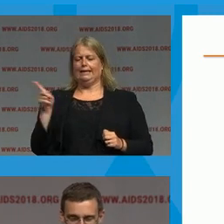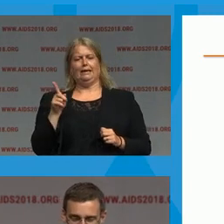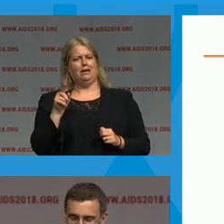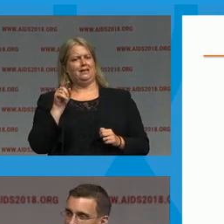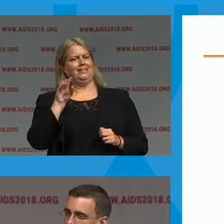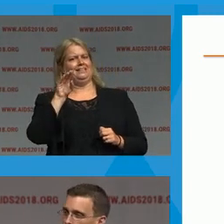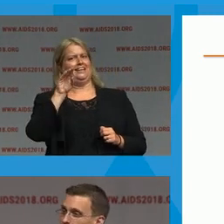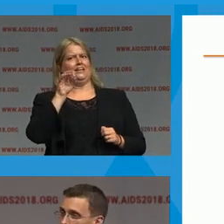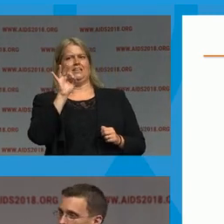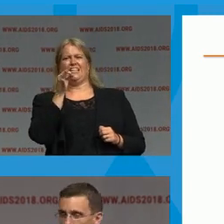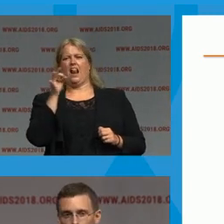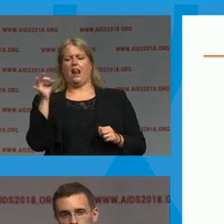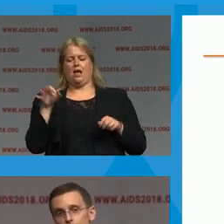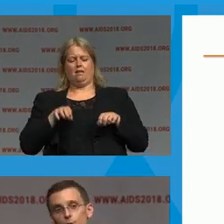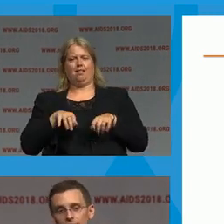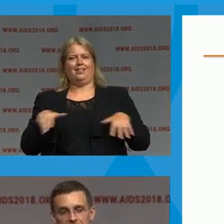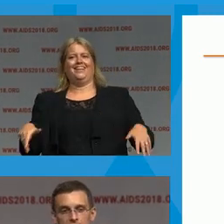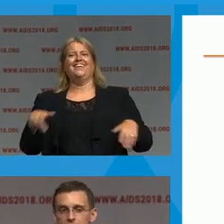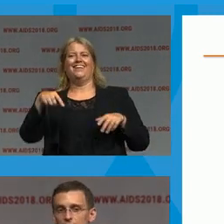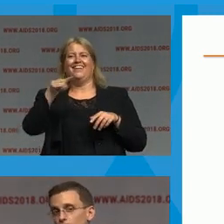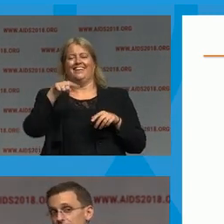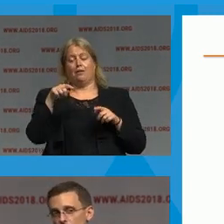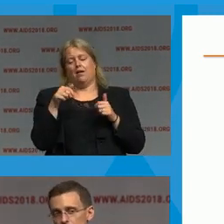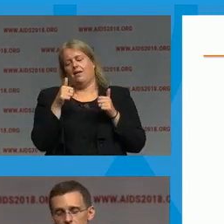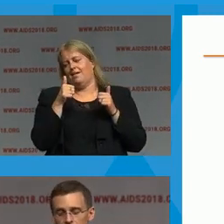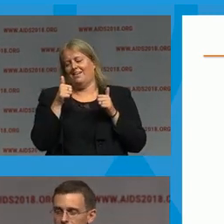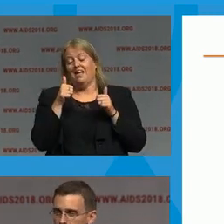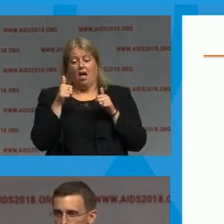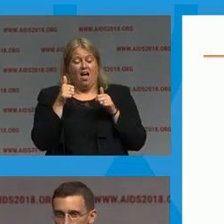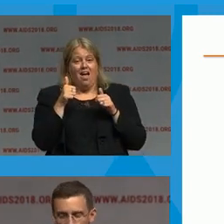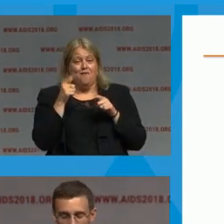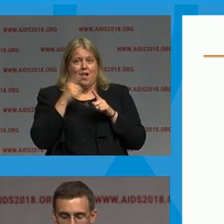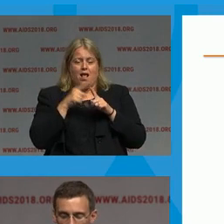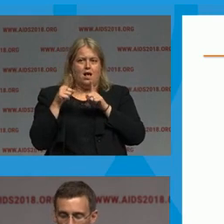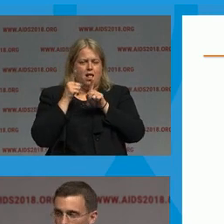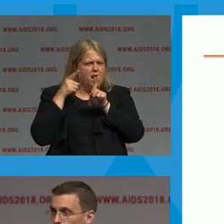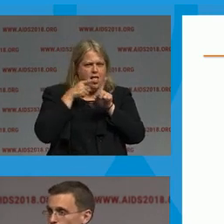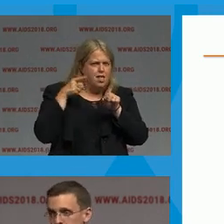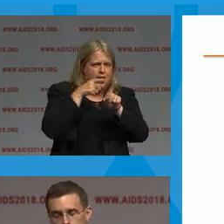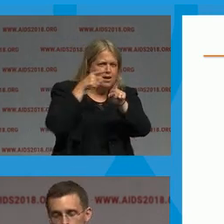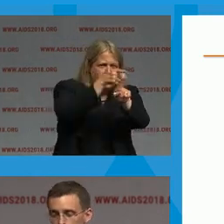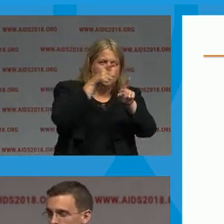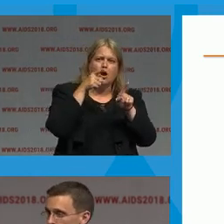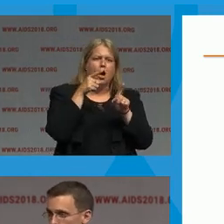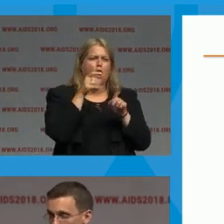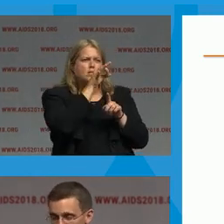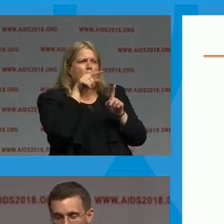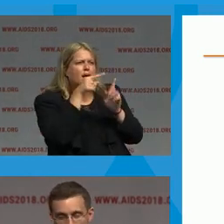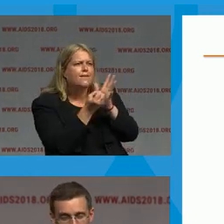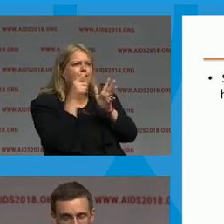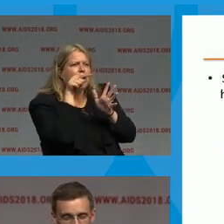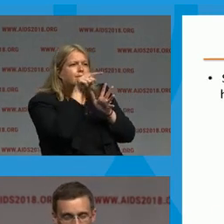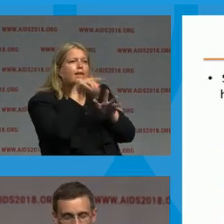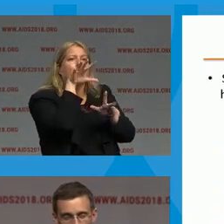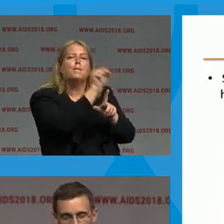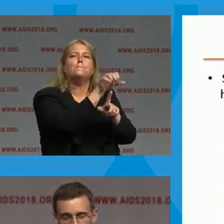cell leaking out there. So they're really appropriately named. They really hunt and kill infected cells in our body, and they're doing this all the